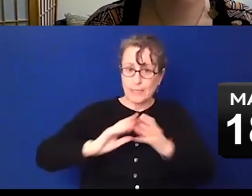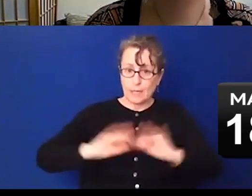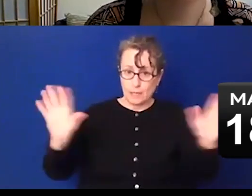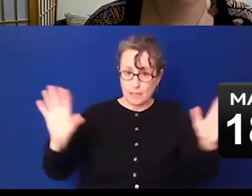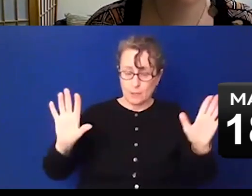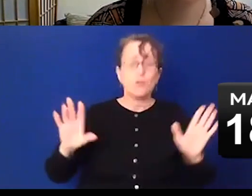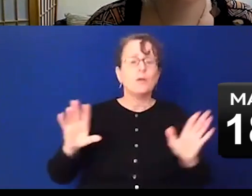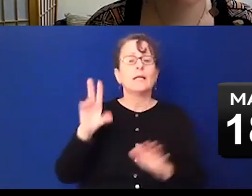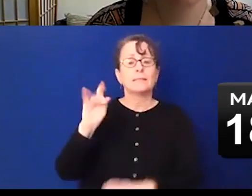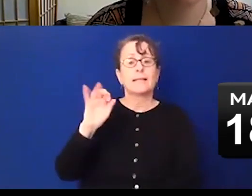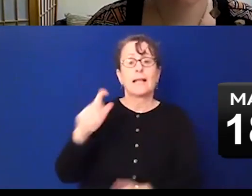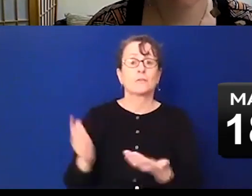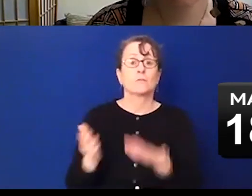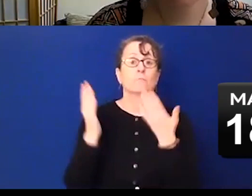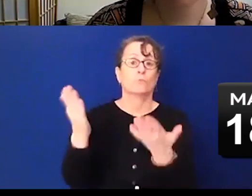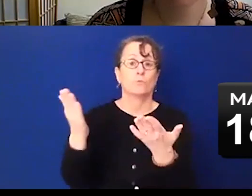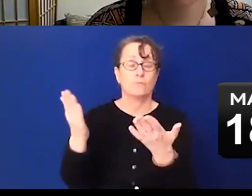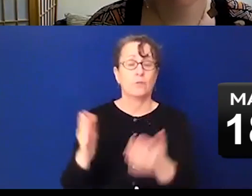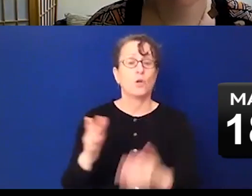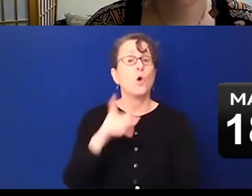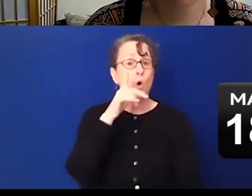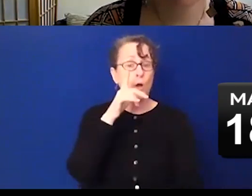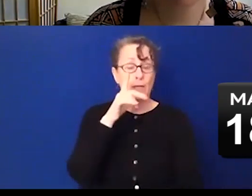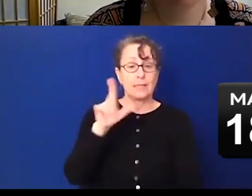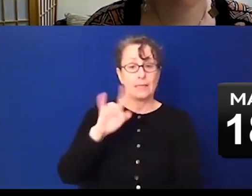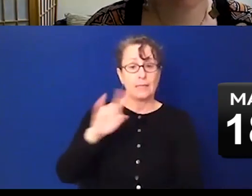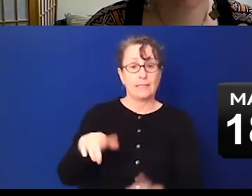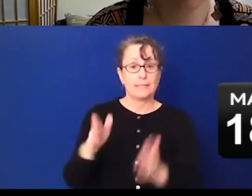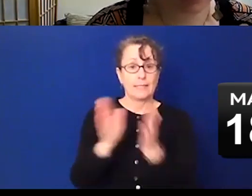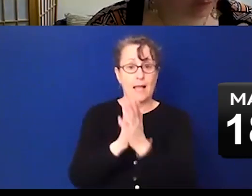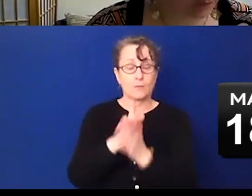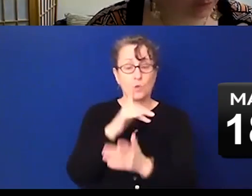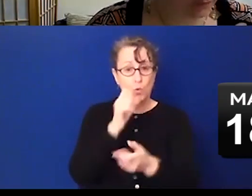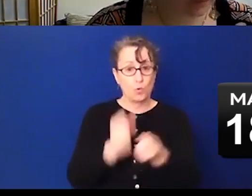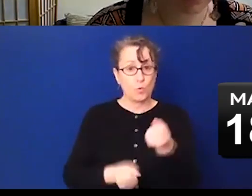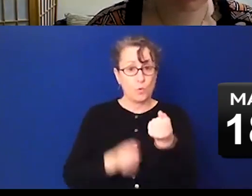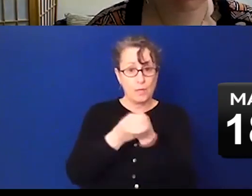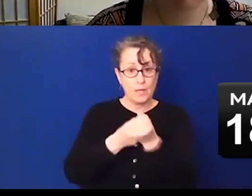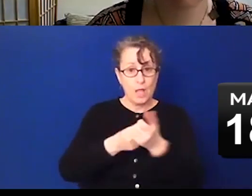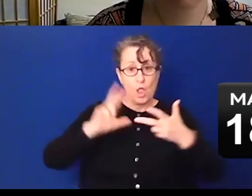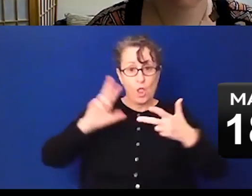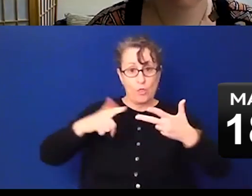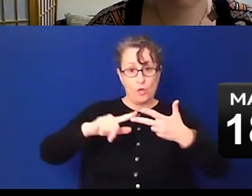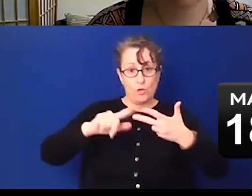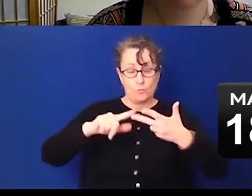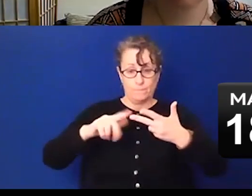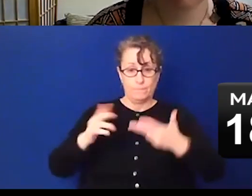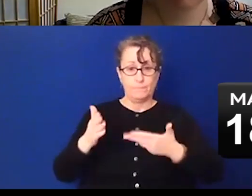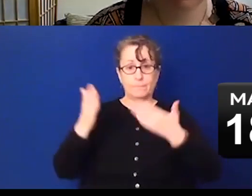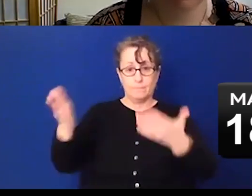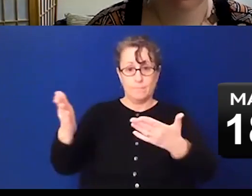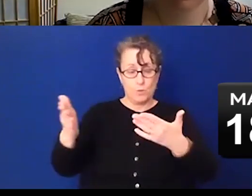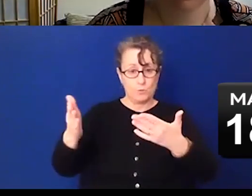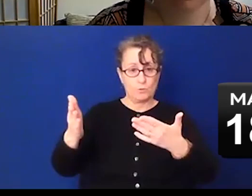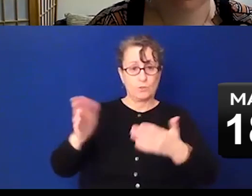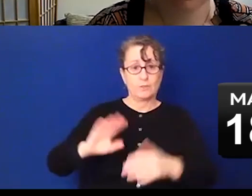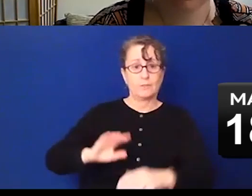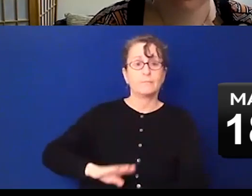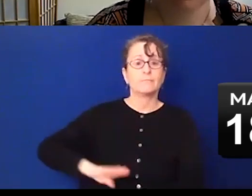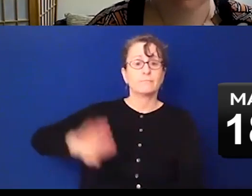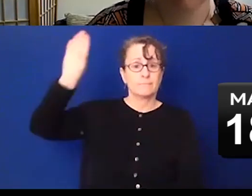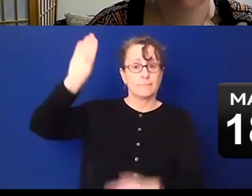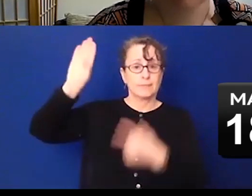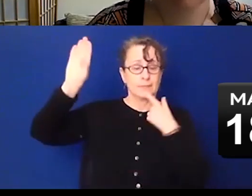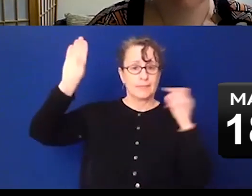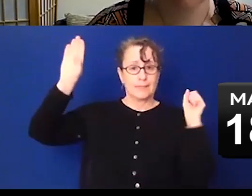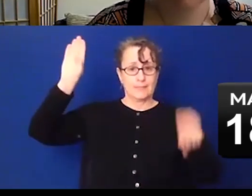Okay, thank you. All in favor of the third motion regarding dependent care, please raise your